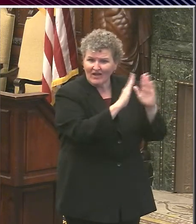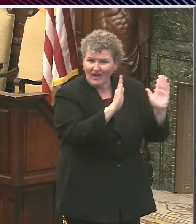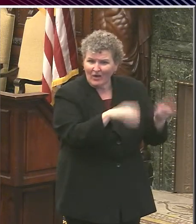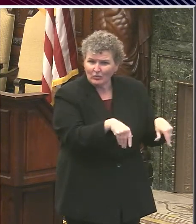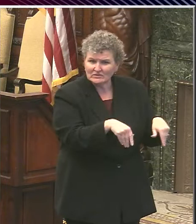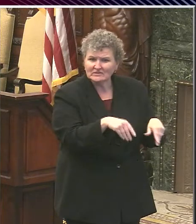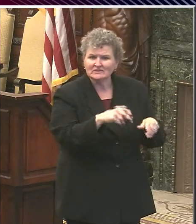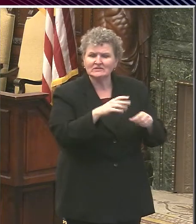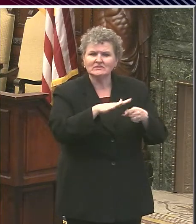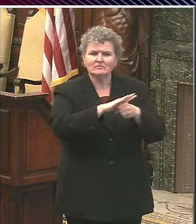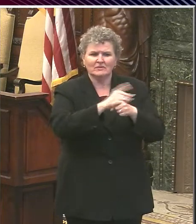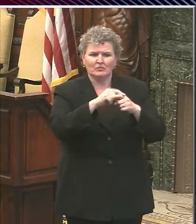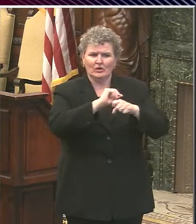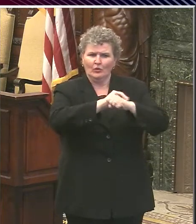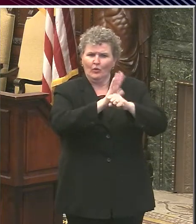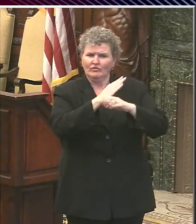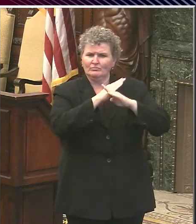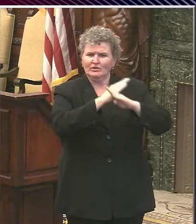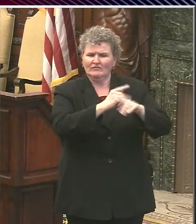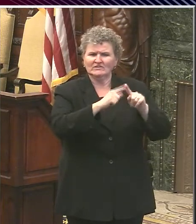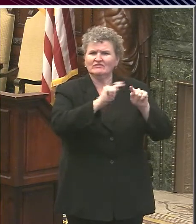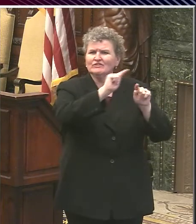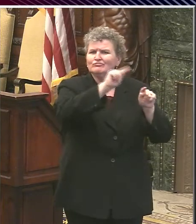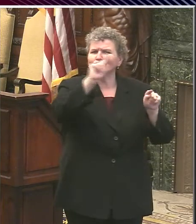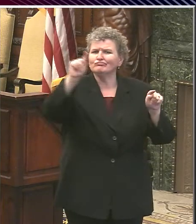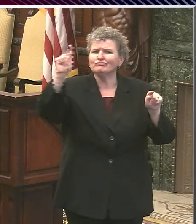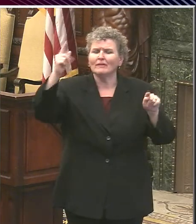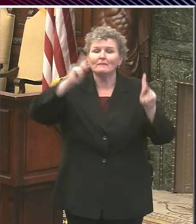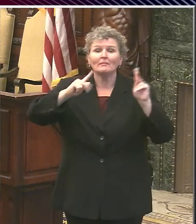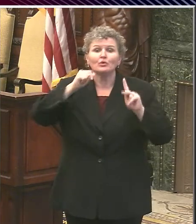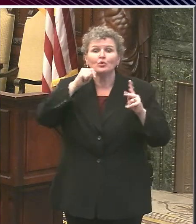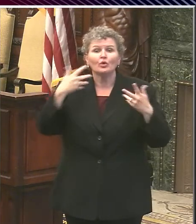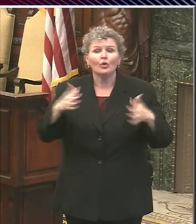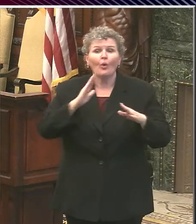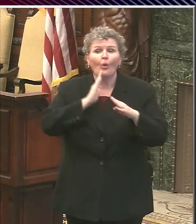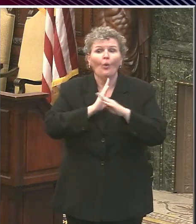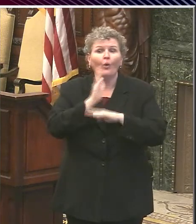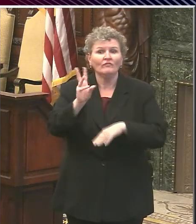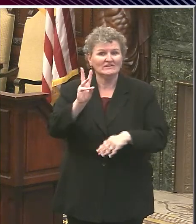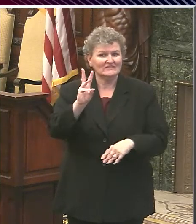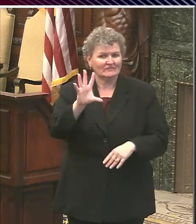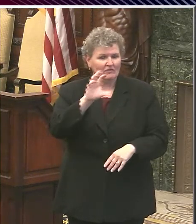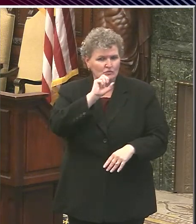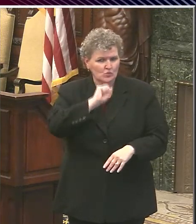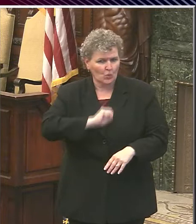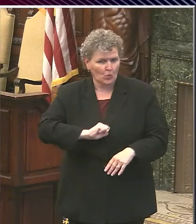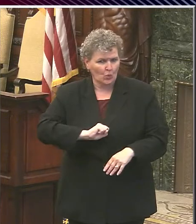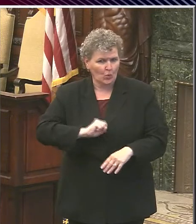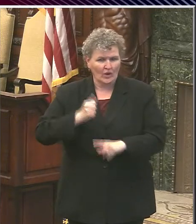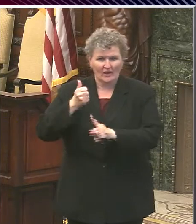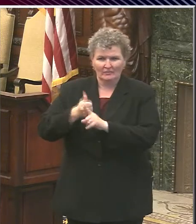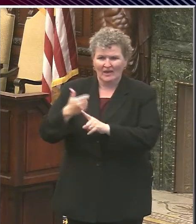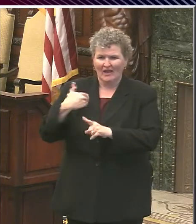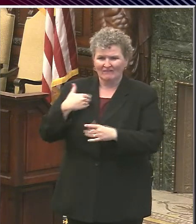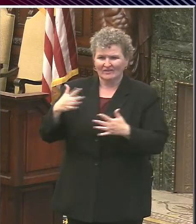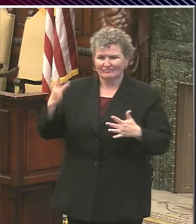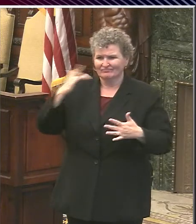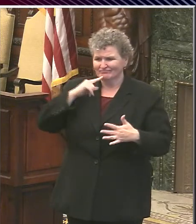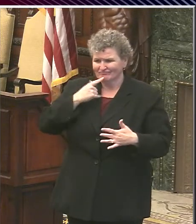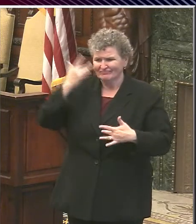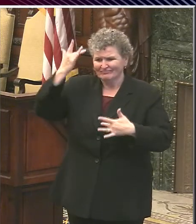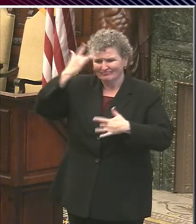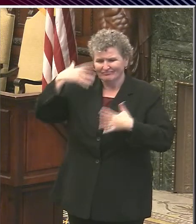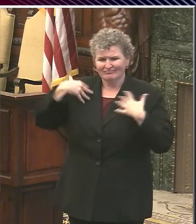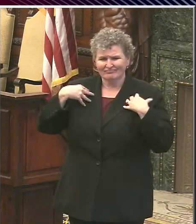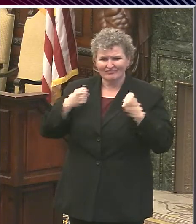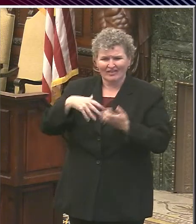COVID prevention sites for individuals who are over 65 or who have underlying medical conditions and would be